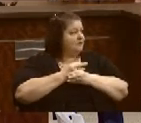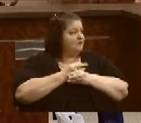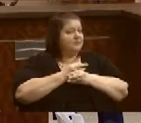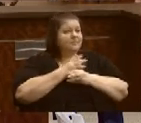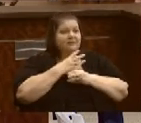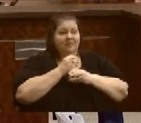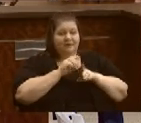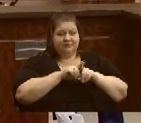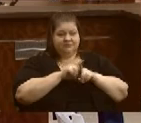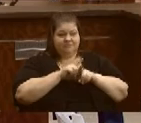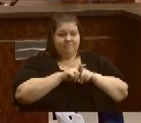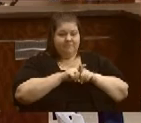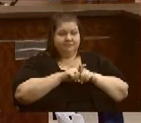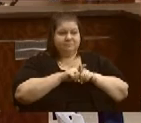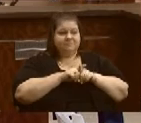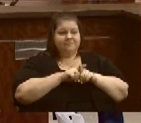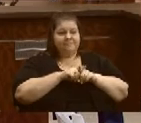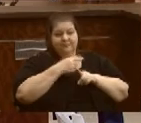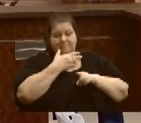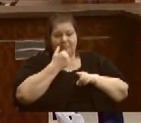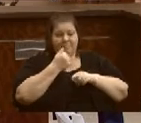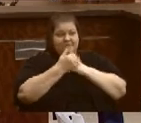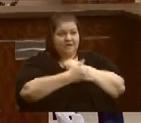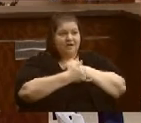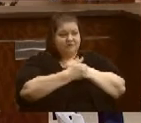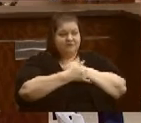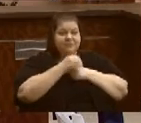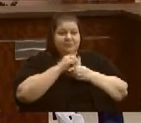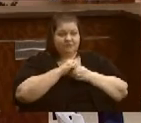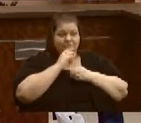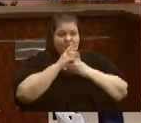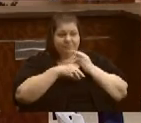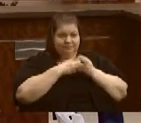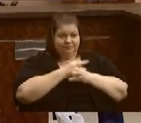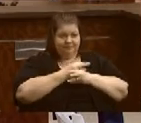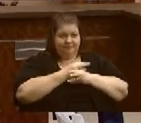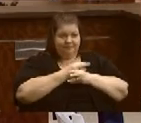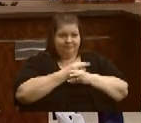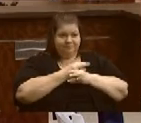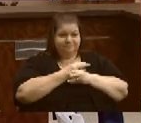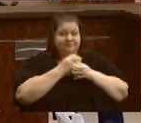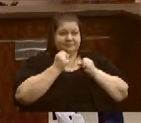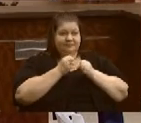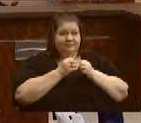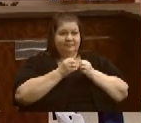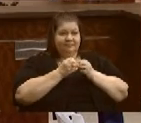also, this was the best country in the world. So,